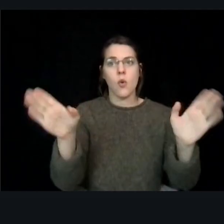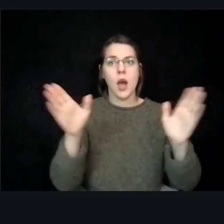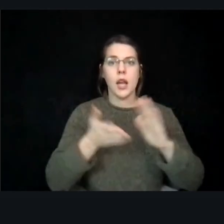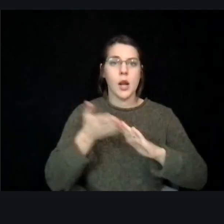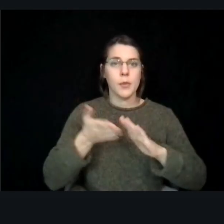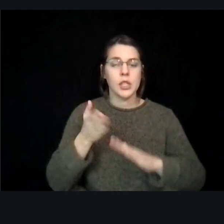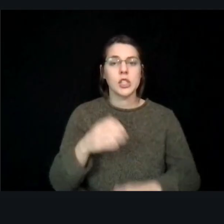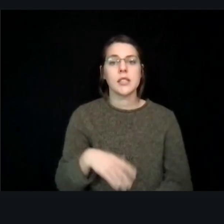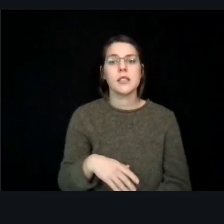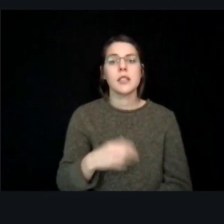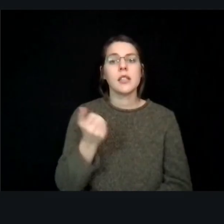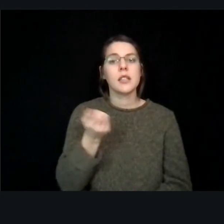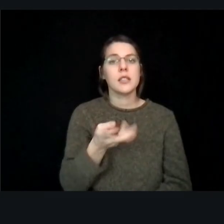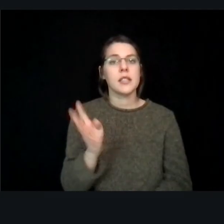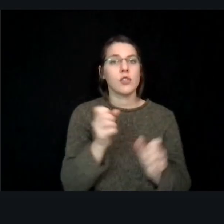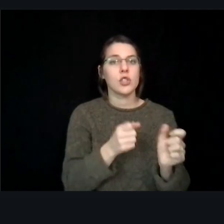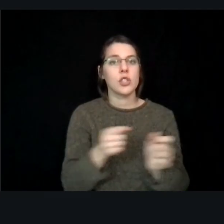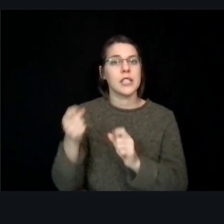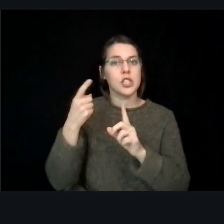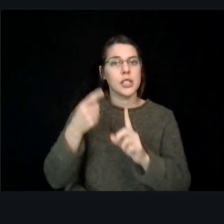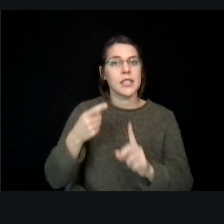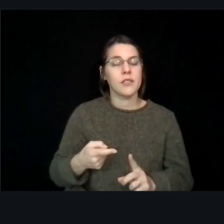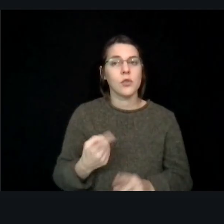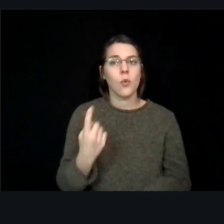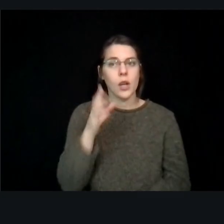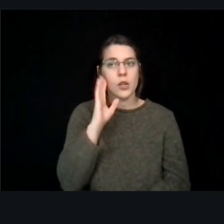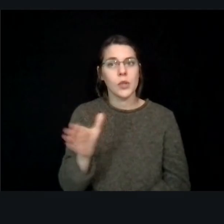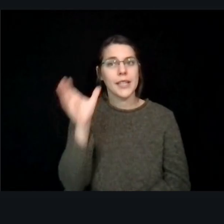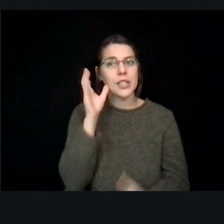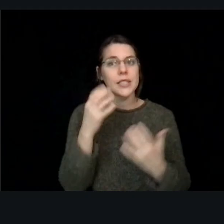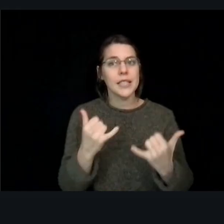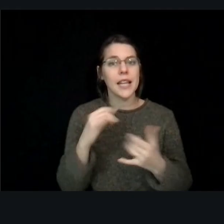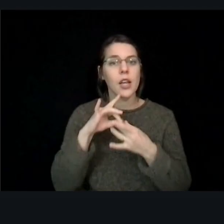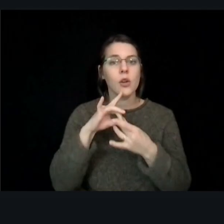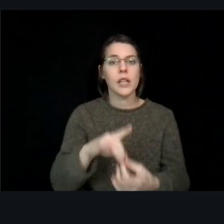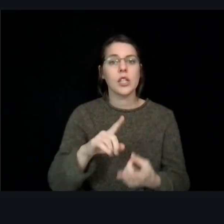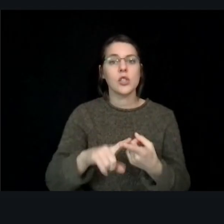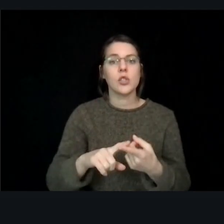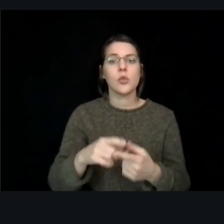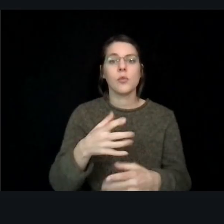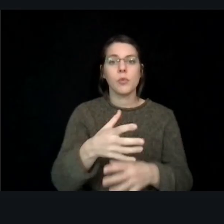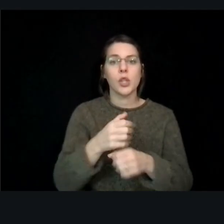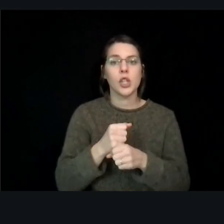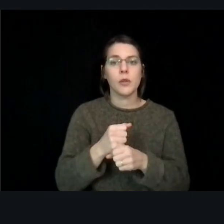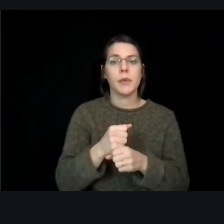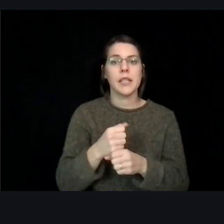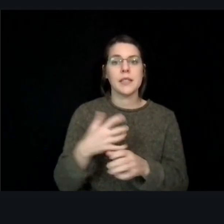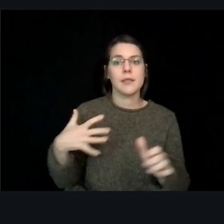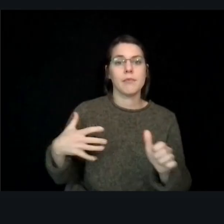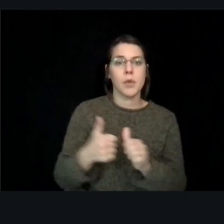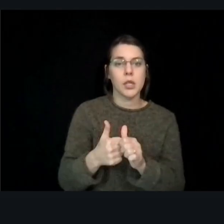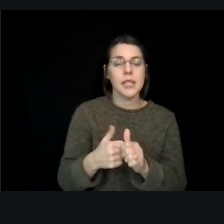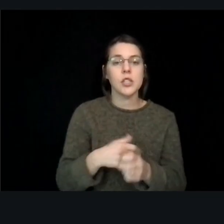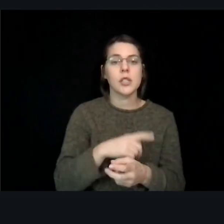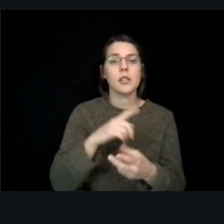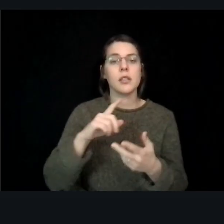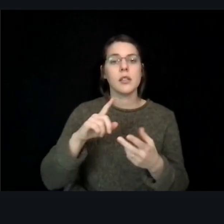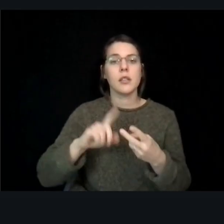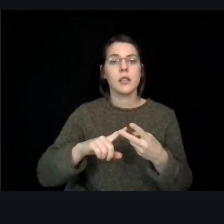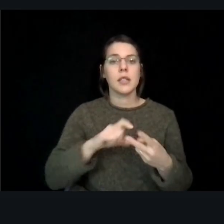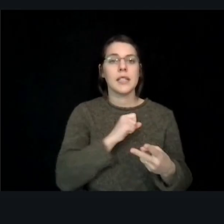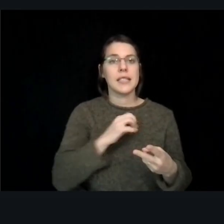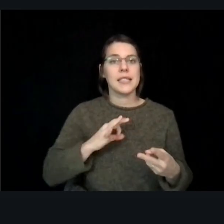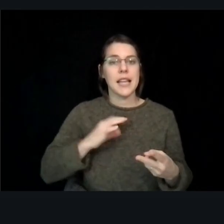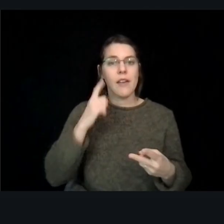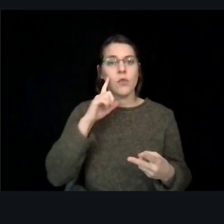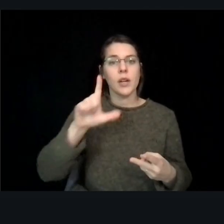strategic initiatives, one of which you will hear about today related to our procurement modernization, staffing for the LGBTQIA+ Commission as